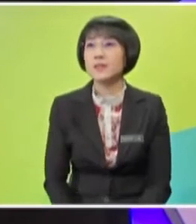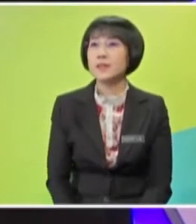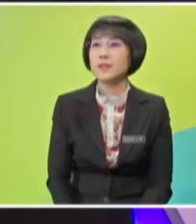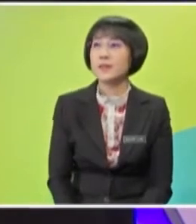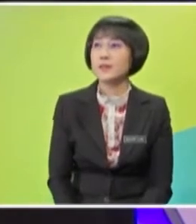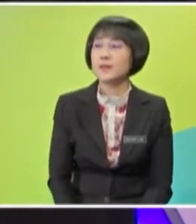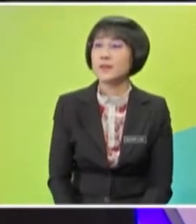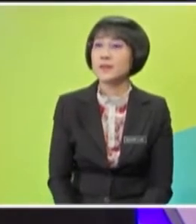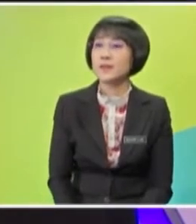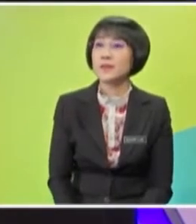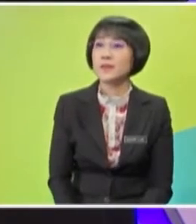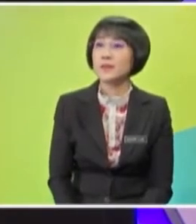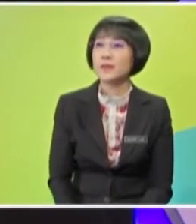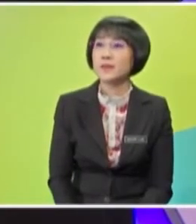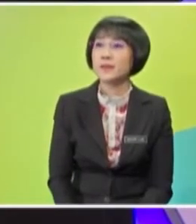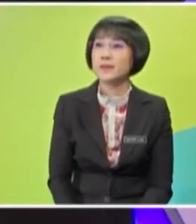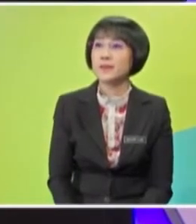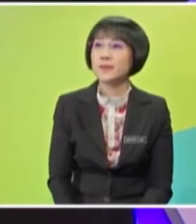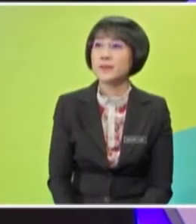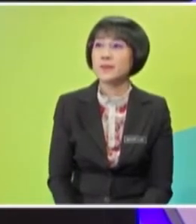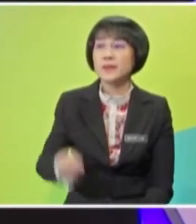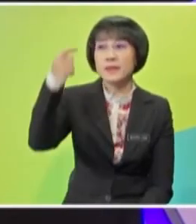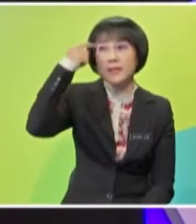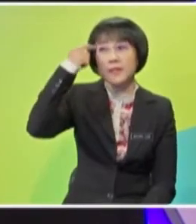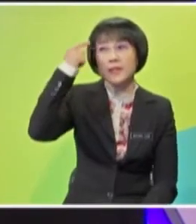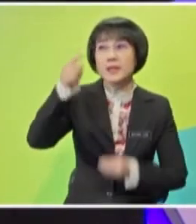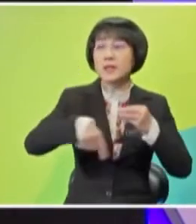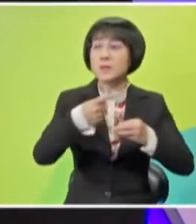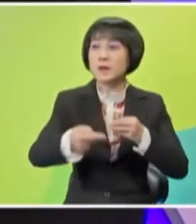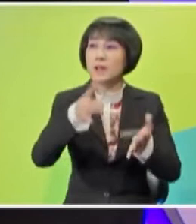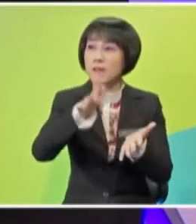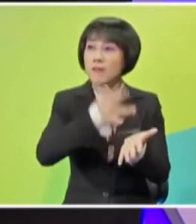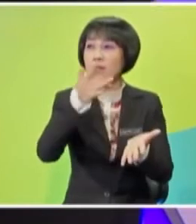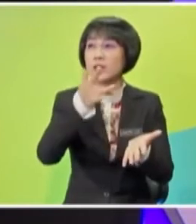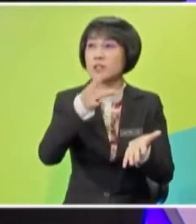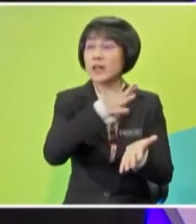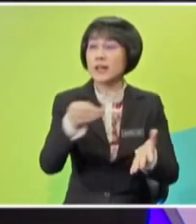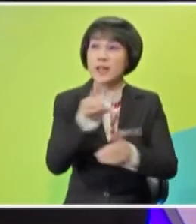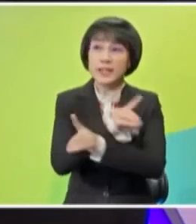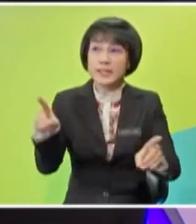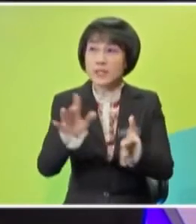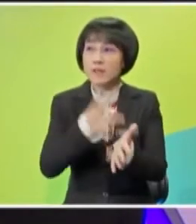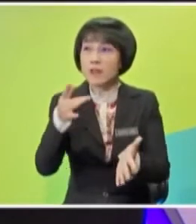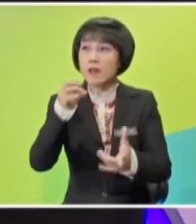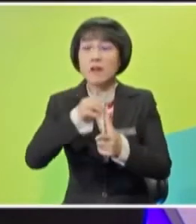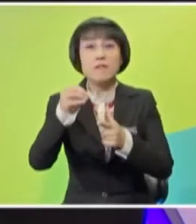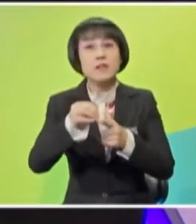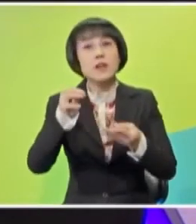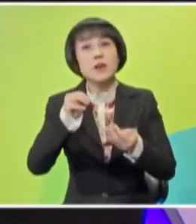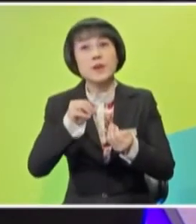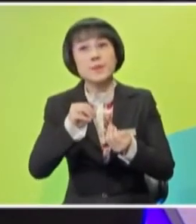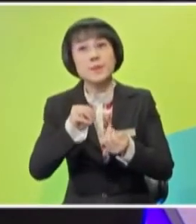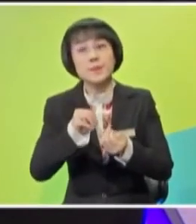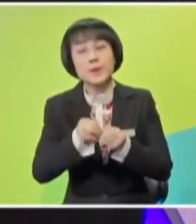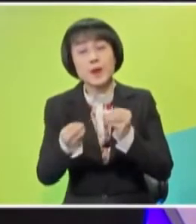pupils try to figure out, so think about the advantages of disadvantages of what's the problem again. Let's see what's